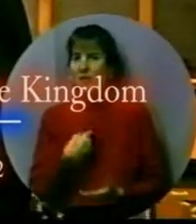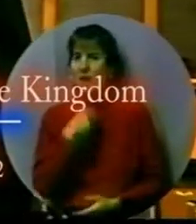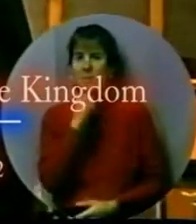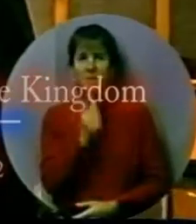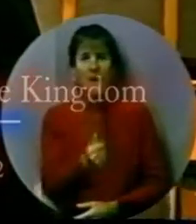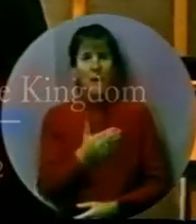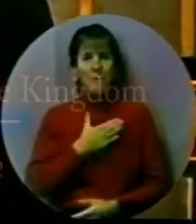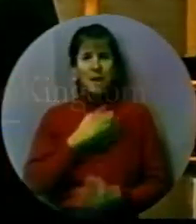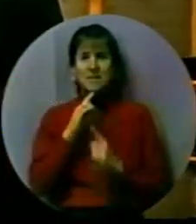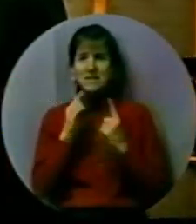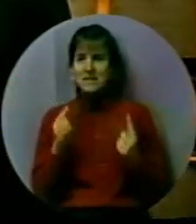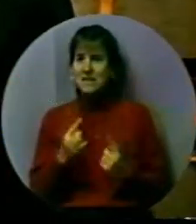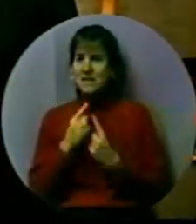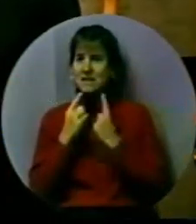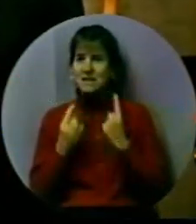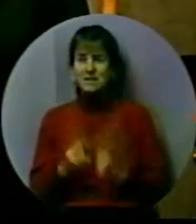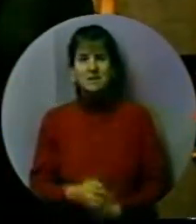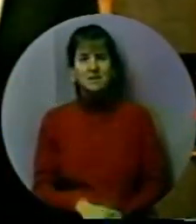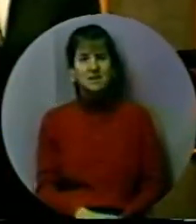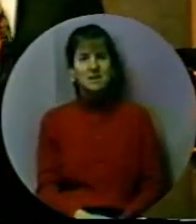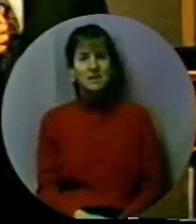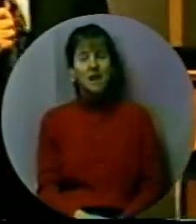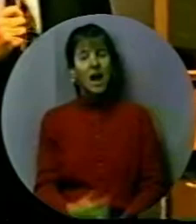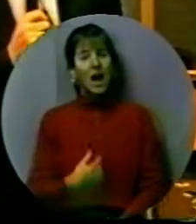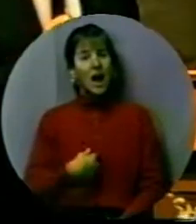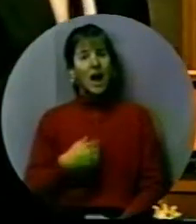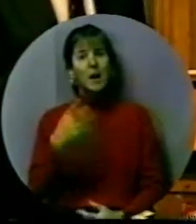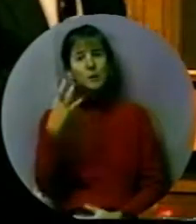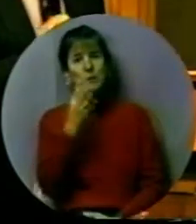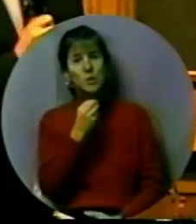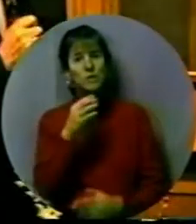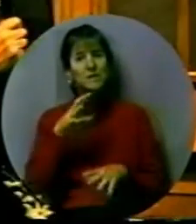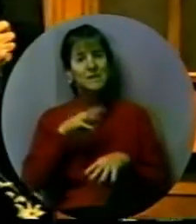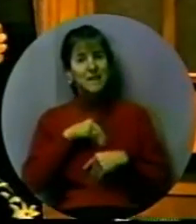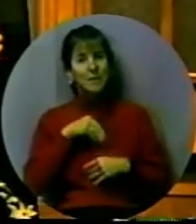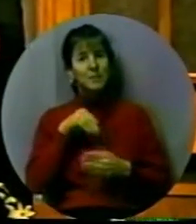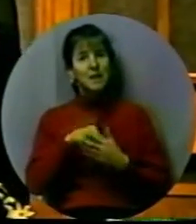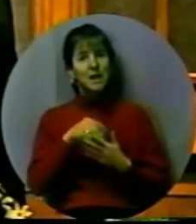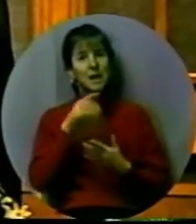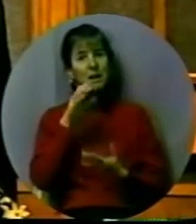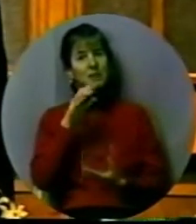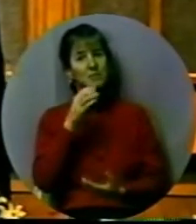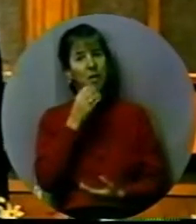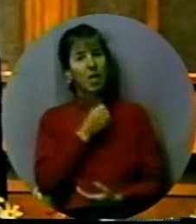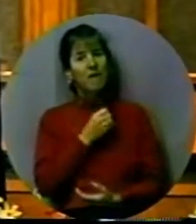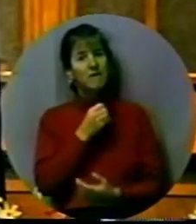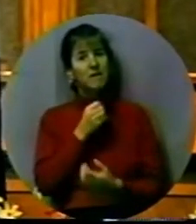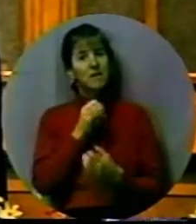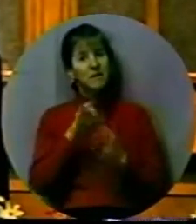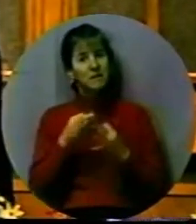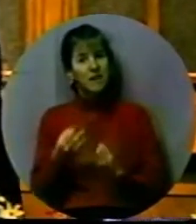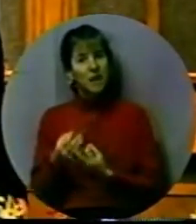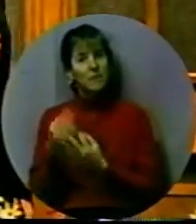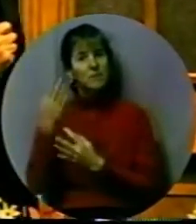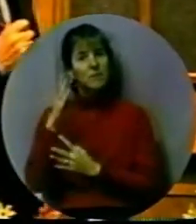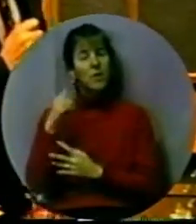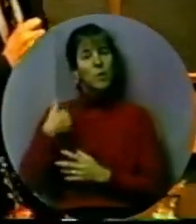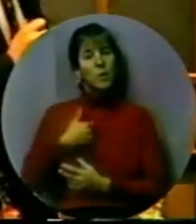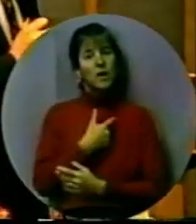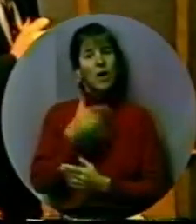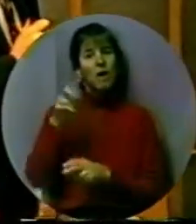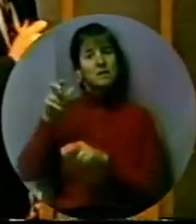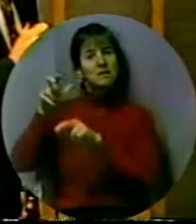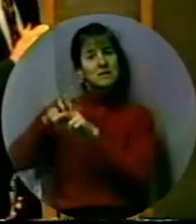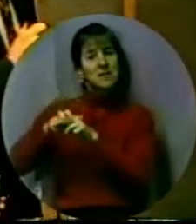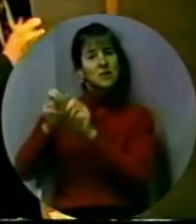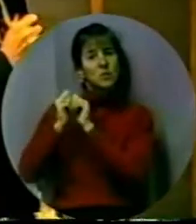am not my sin. I am beautifully accepted in the Beloved. We are seated together above in